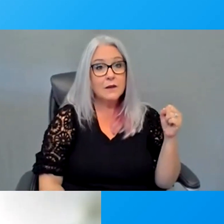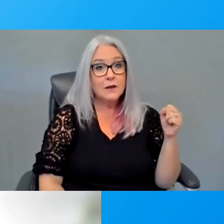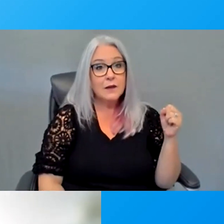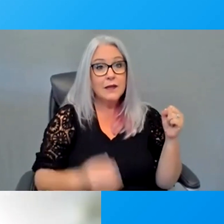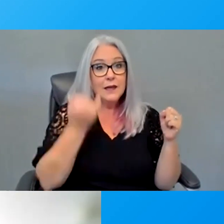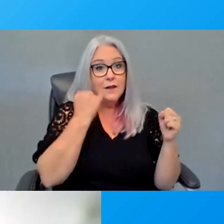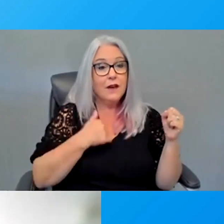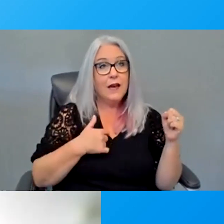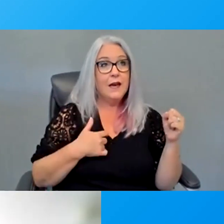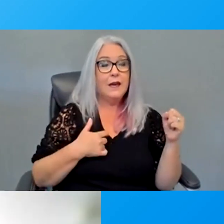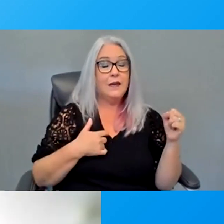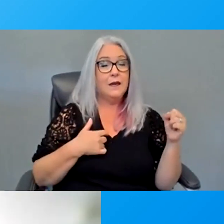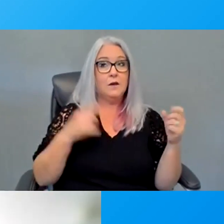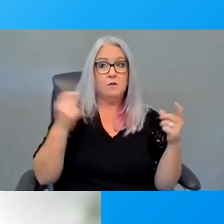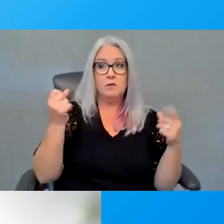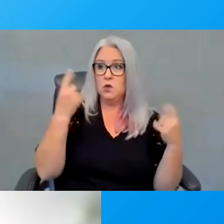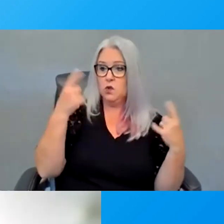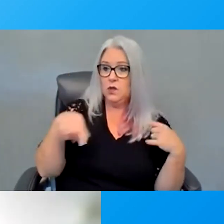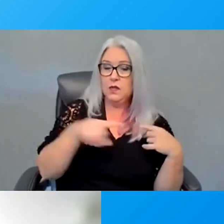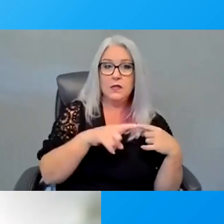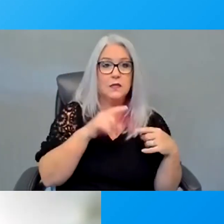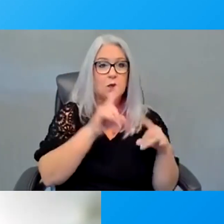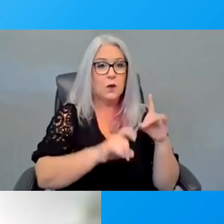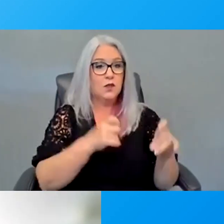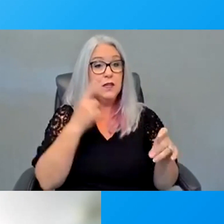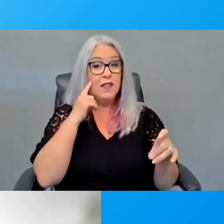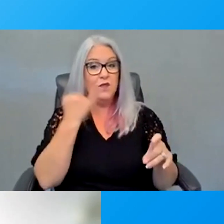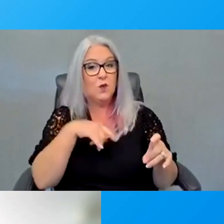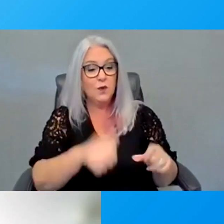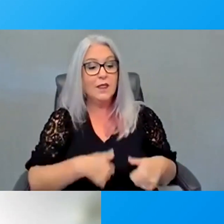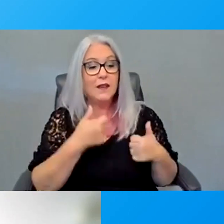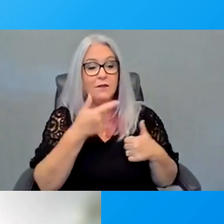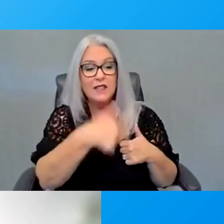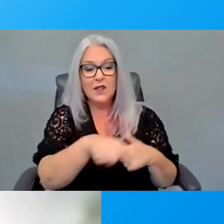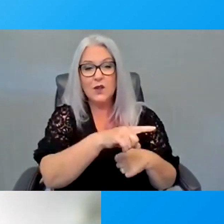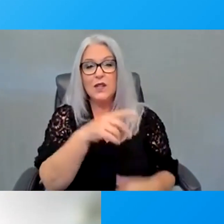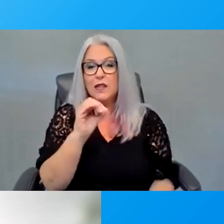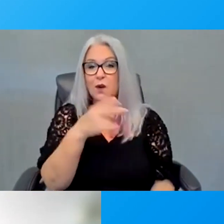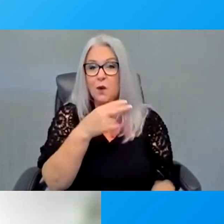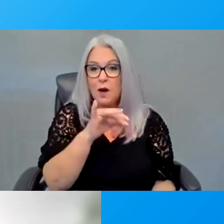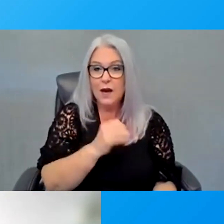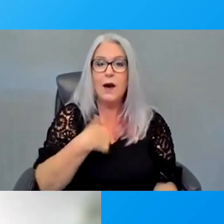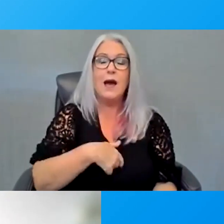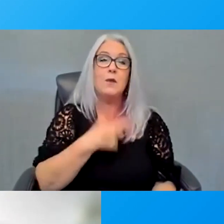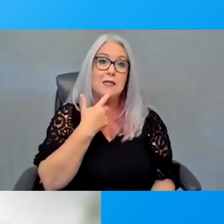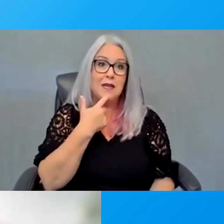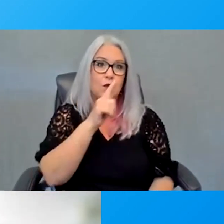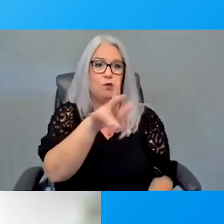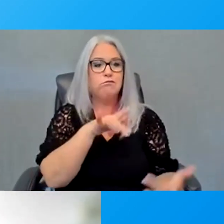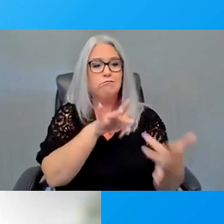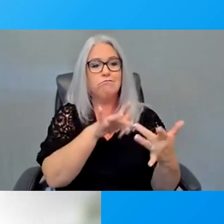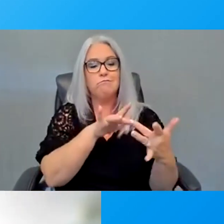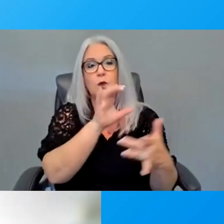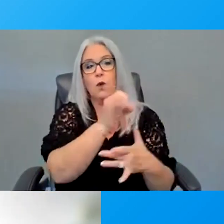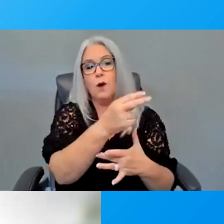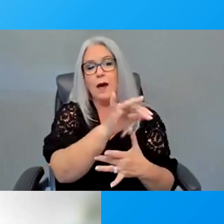this question and I knew you lived in Ohio, I would I would say that you should reach out to our Ohio Disability Rights, which